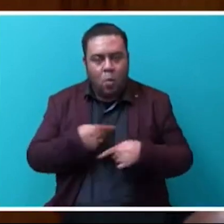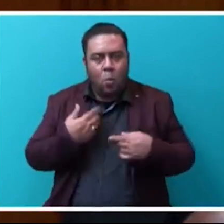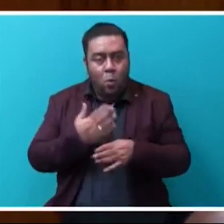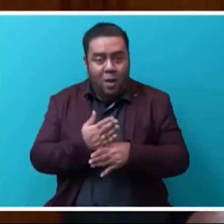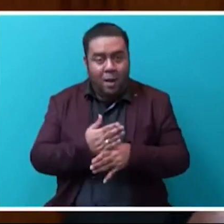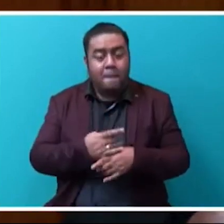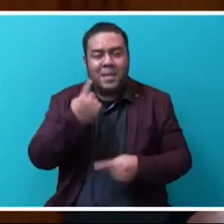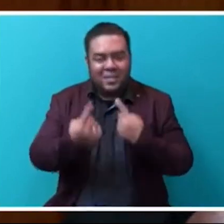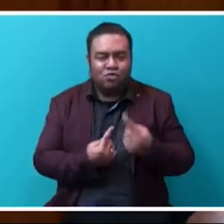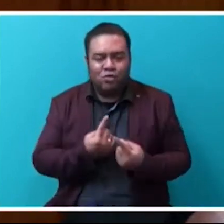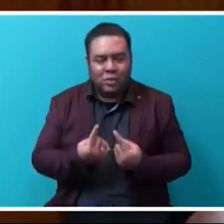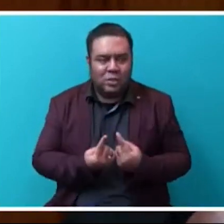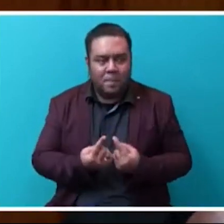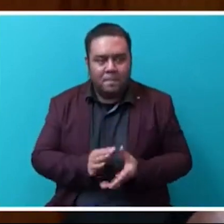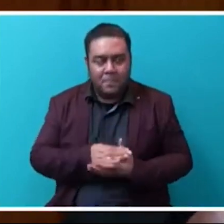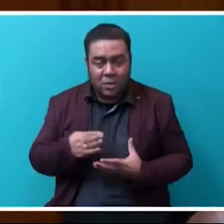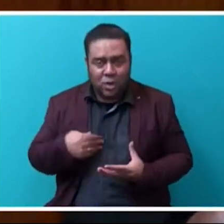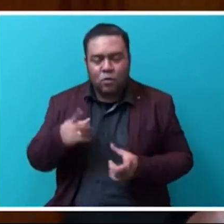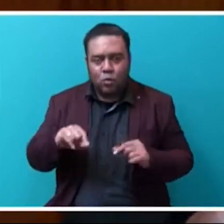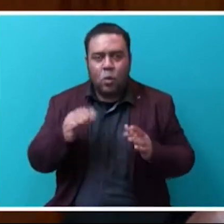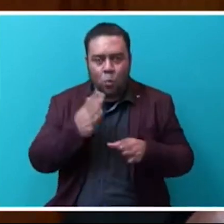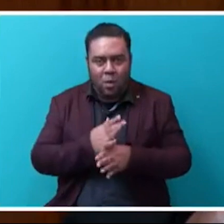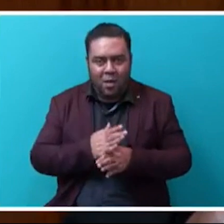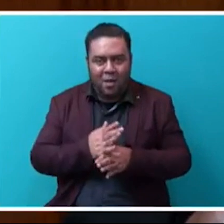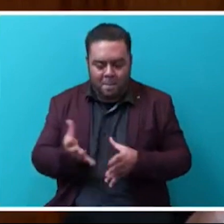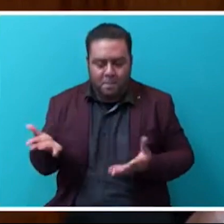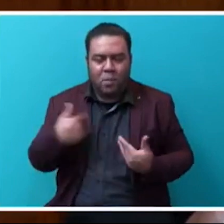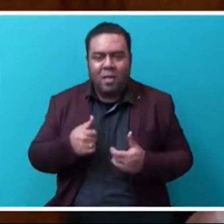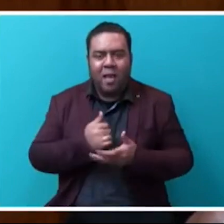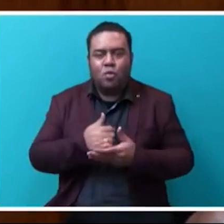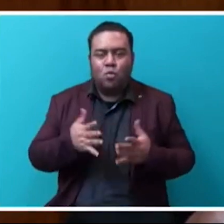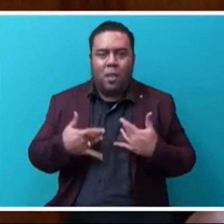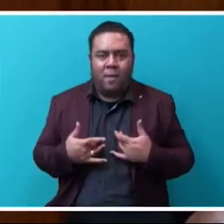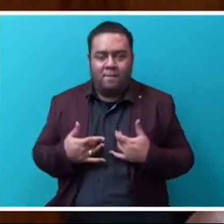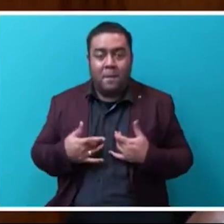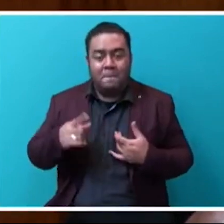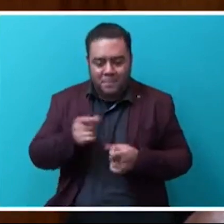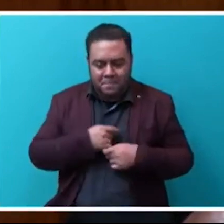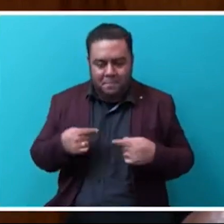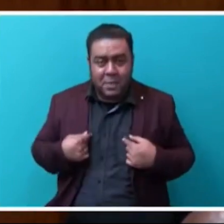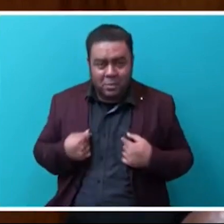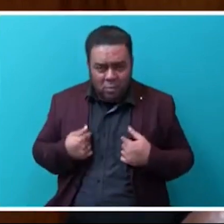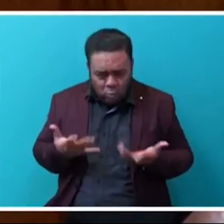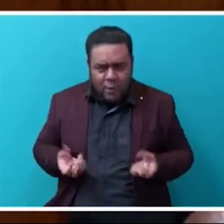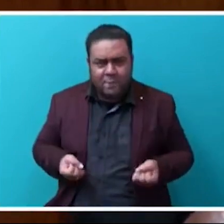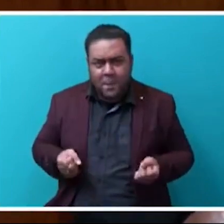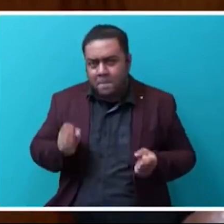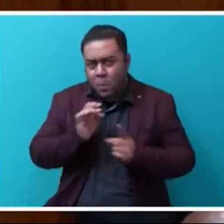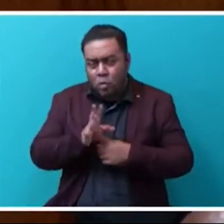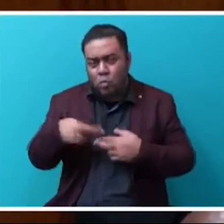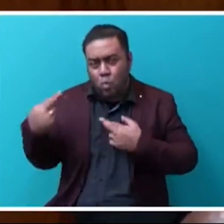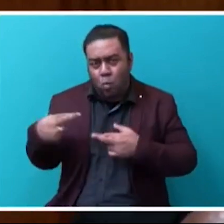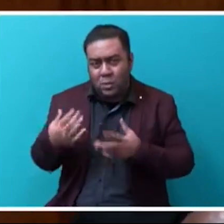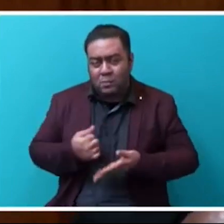each ministry will have to do their work in bringing the act to life. Of course, our ministry will play a key role in supporting our